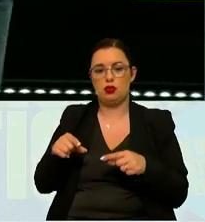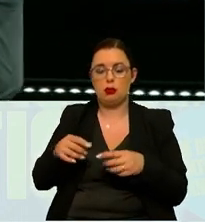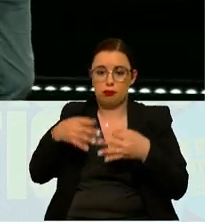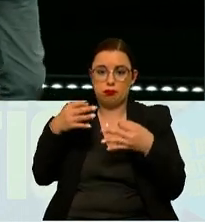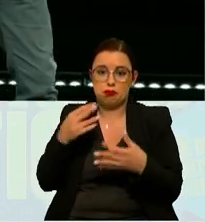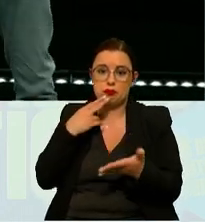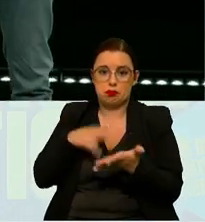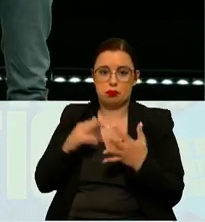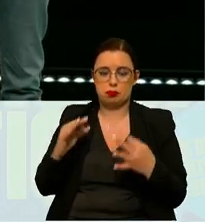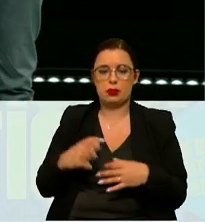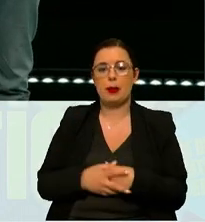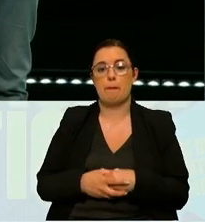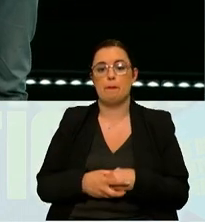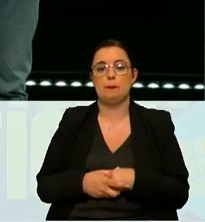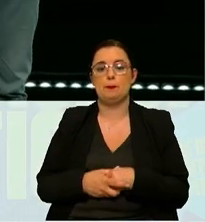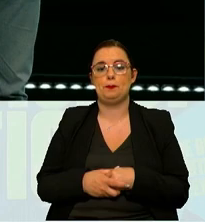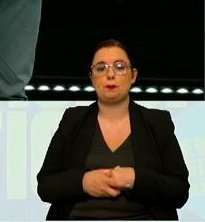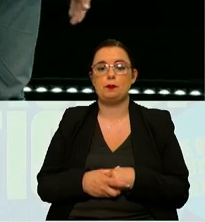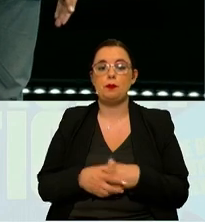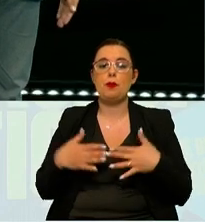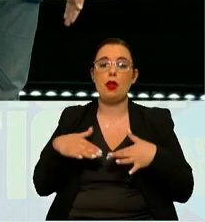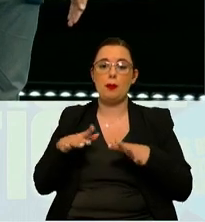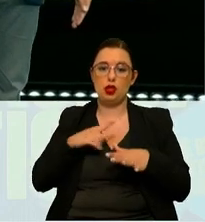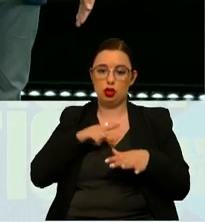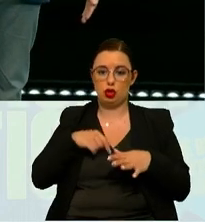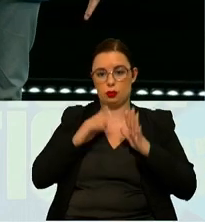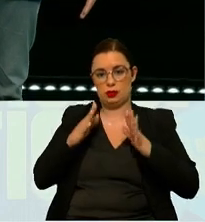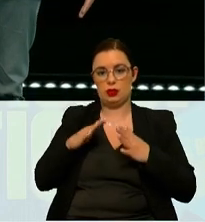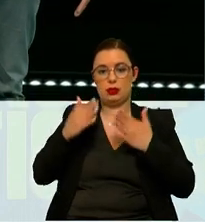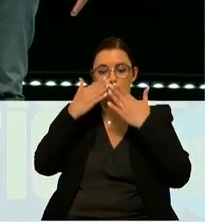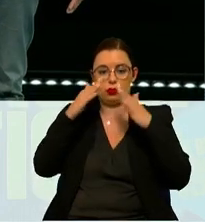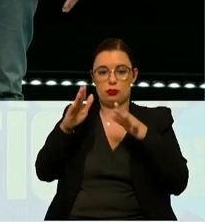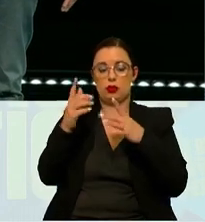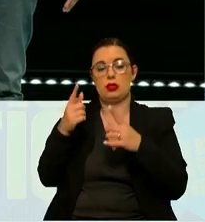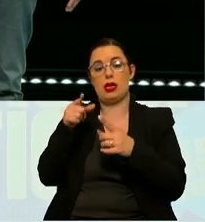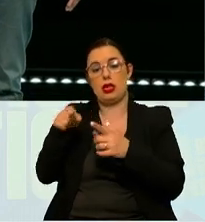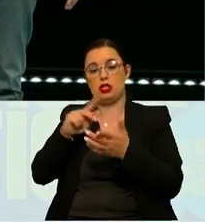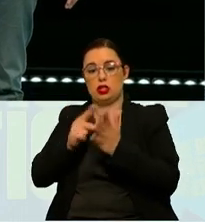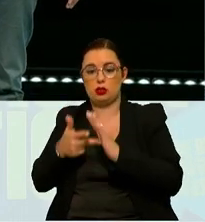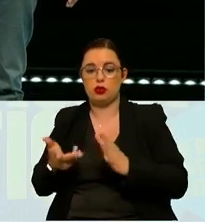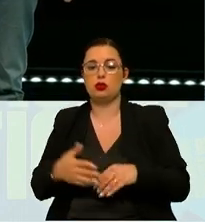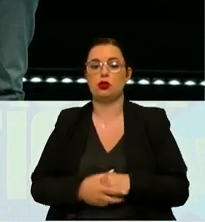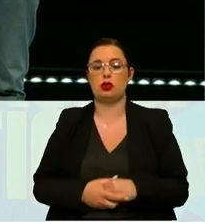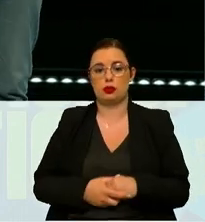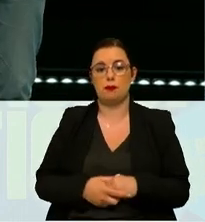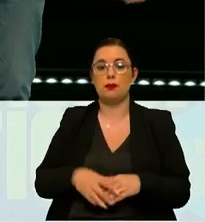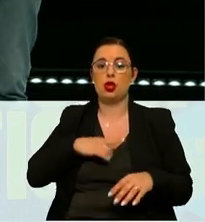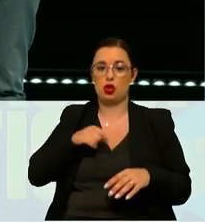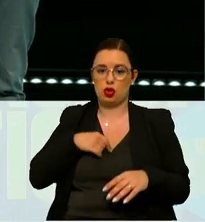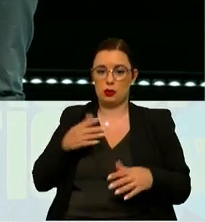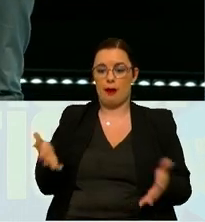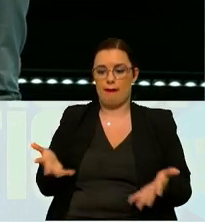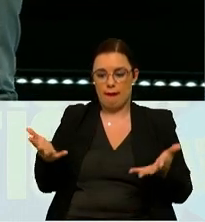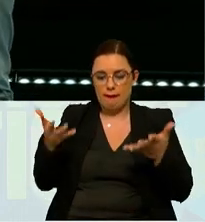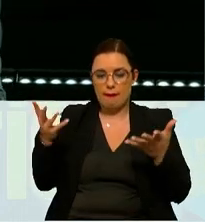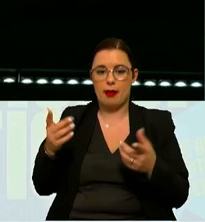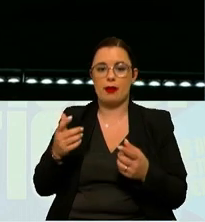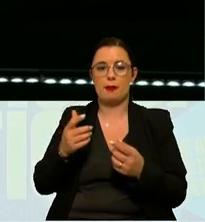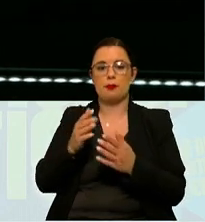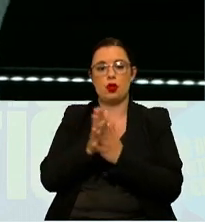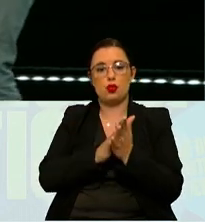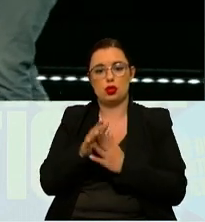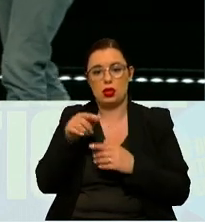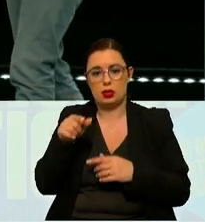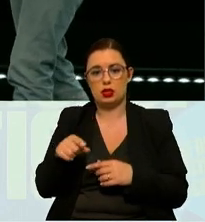way. But we need to democratize the access to these technologies, right? So we're building on top of that an API layer